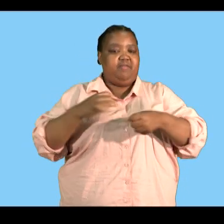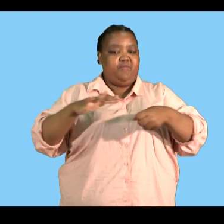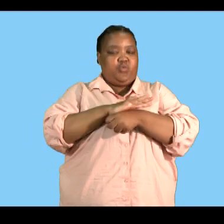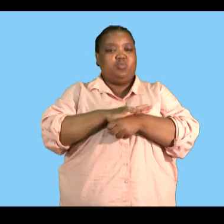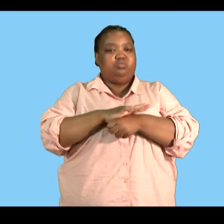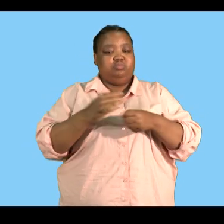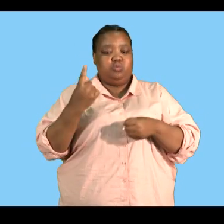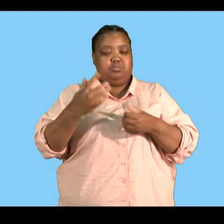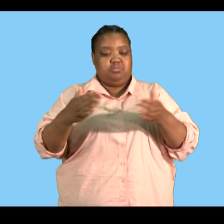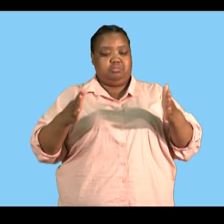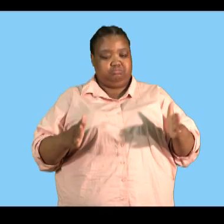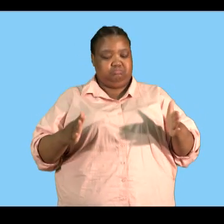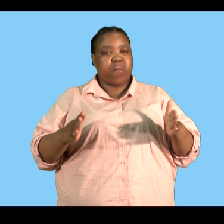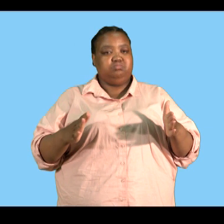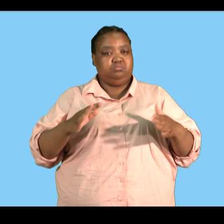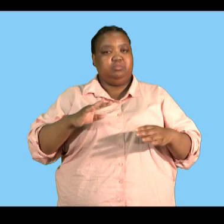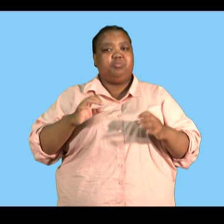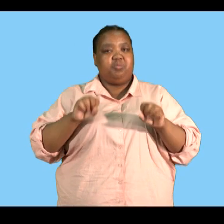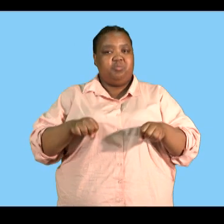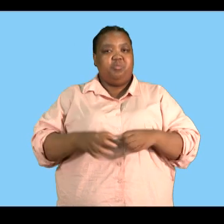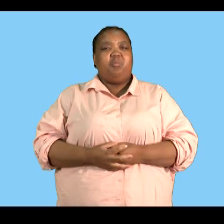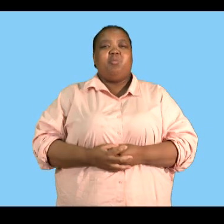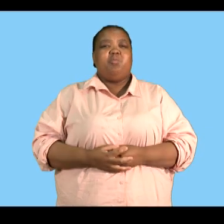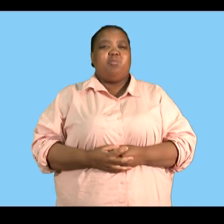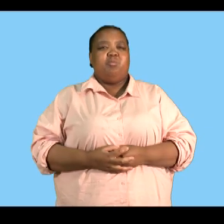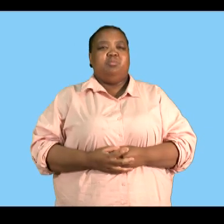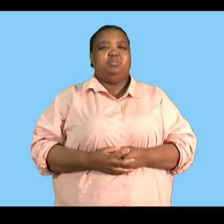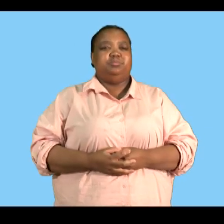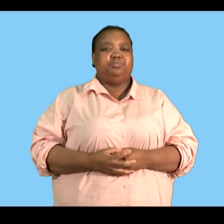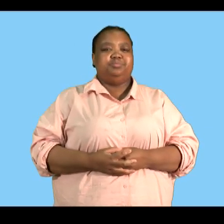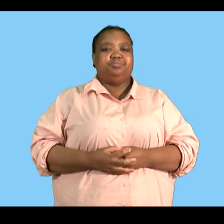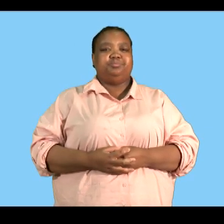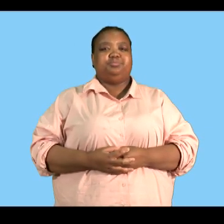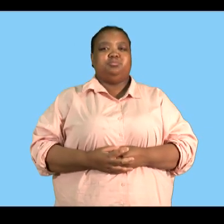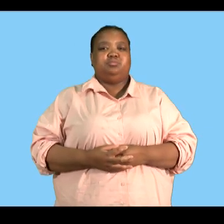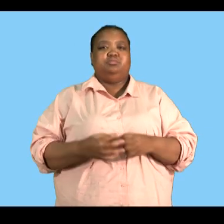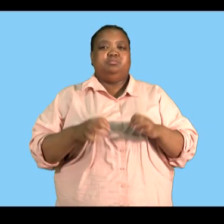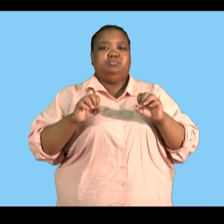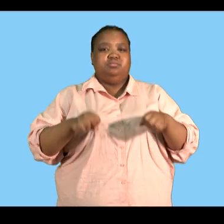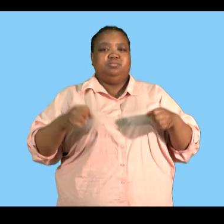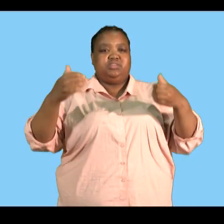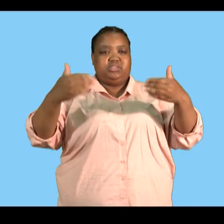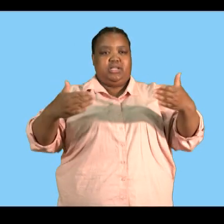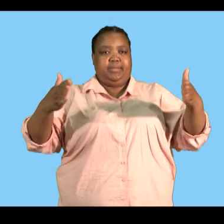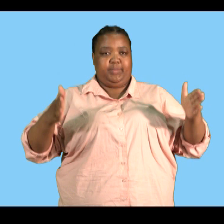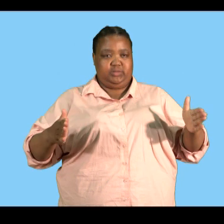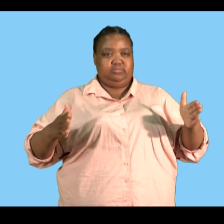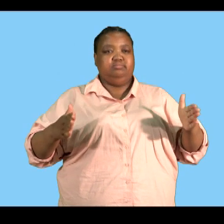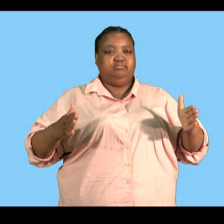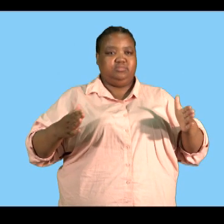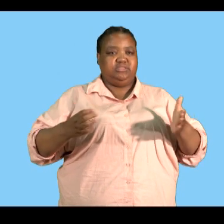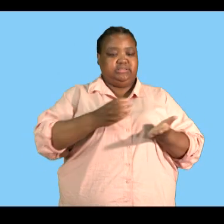packed into a cardboard box with the given dimensions below. Study the